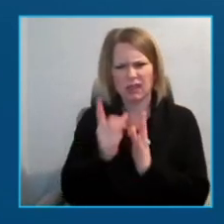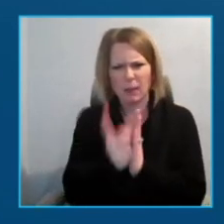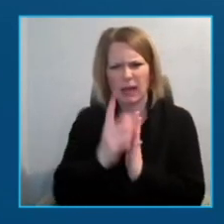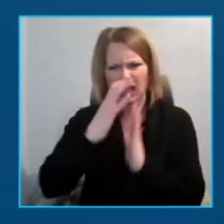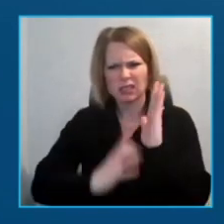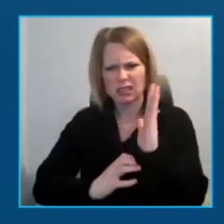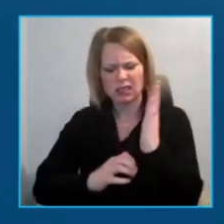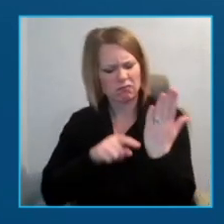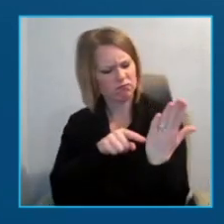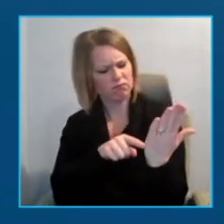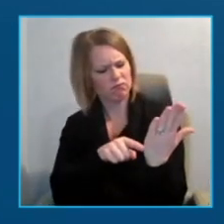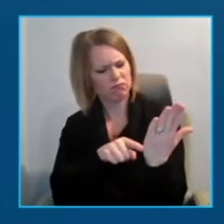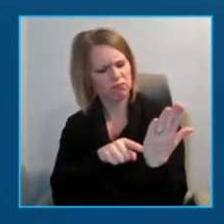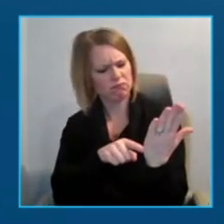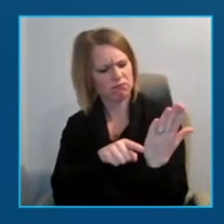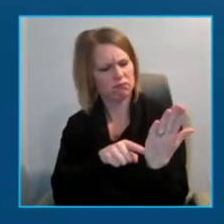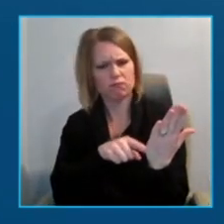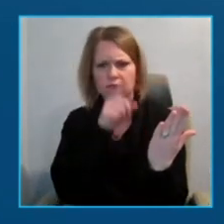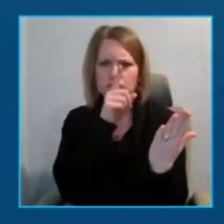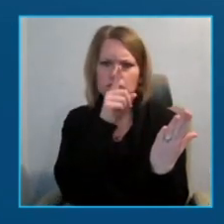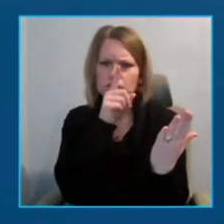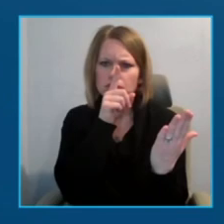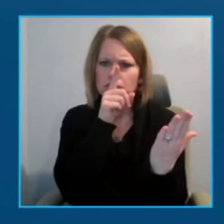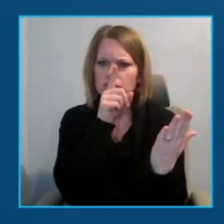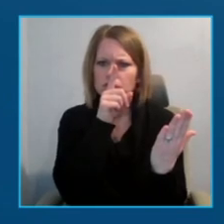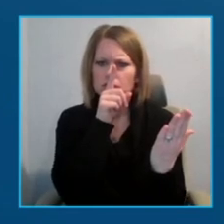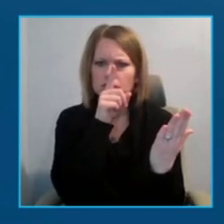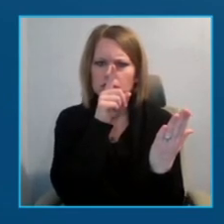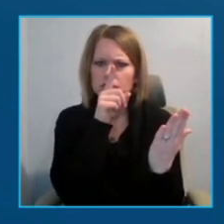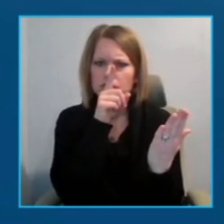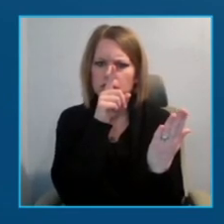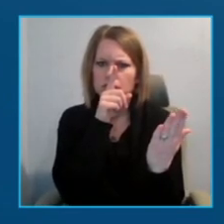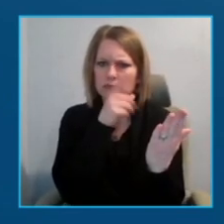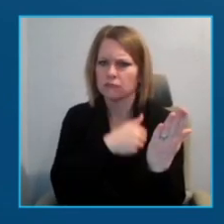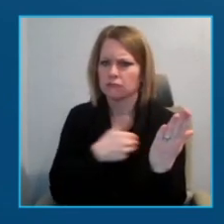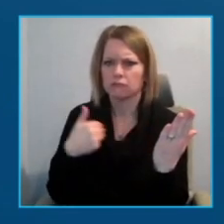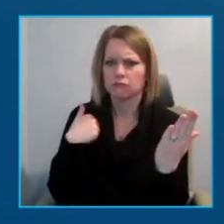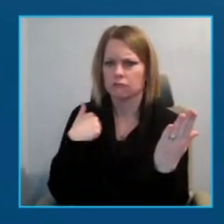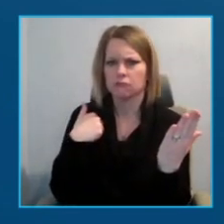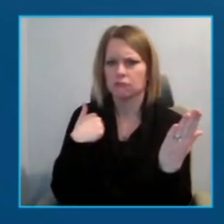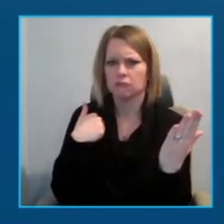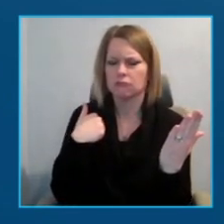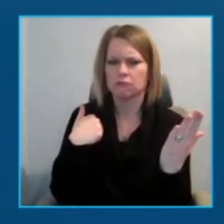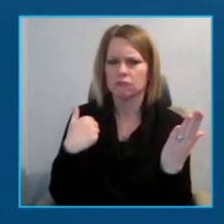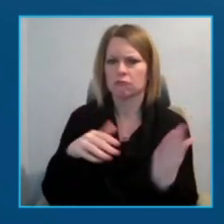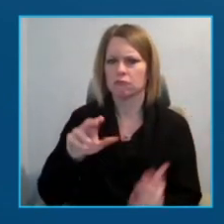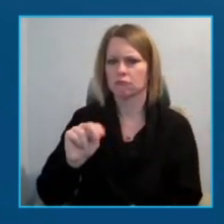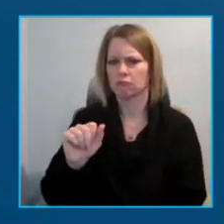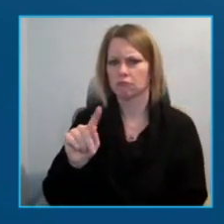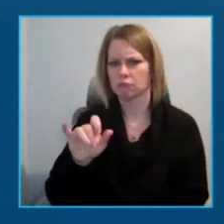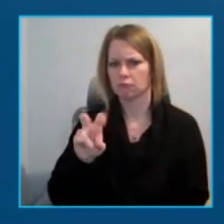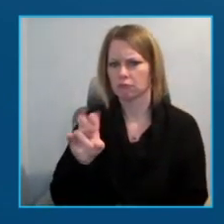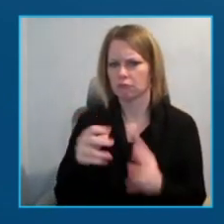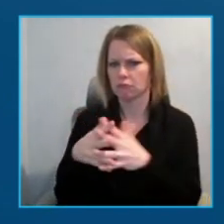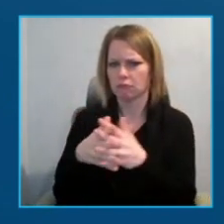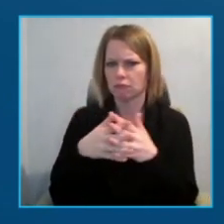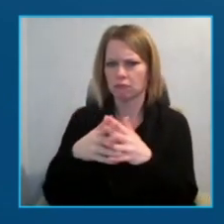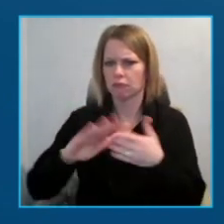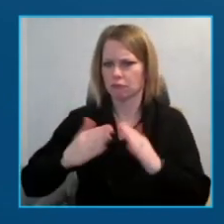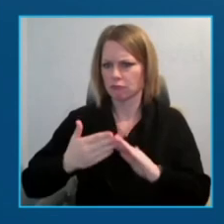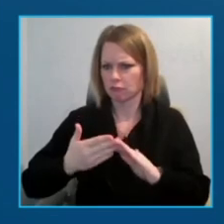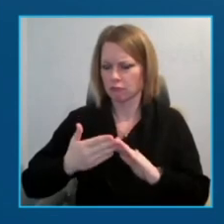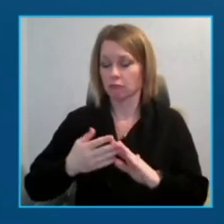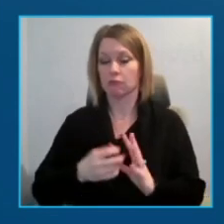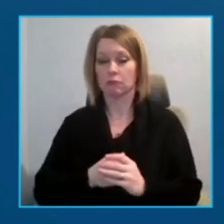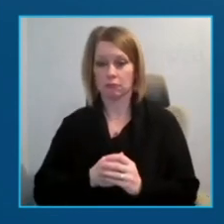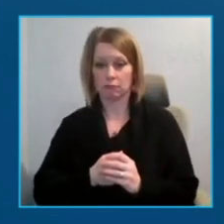anybody who was evidently a member of the Native American community. I suspect that the Native American community